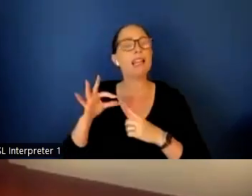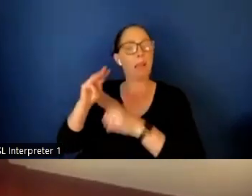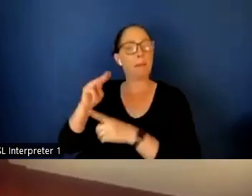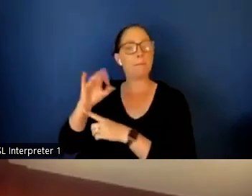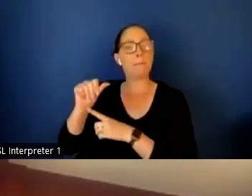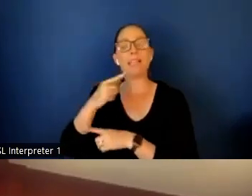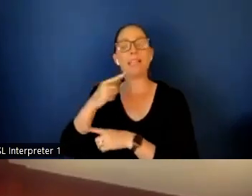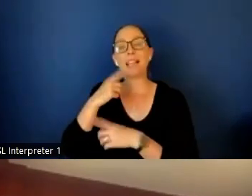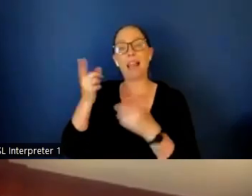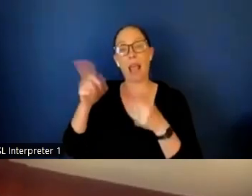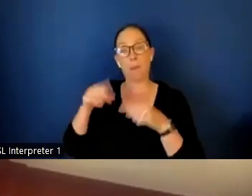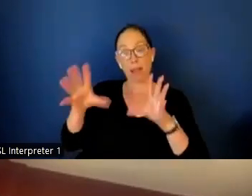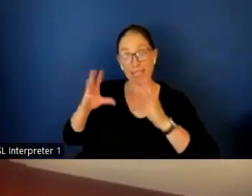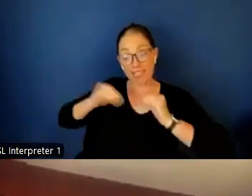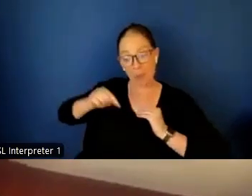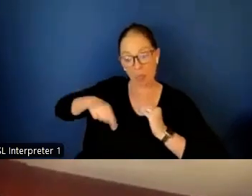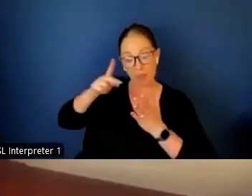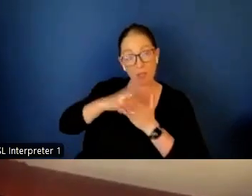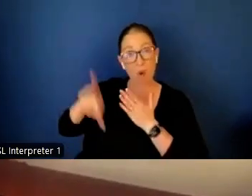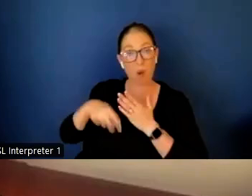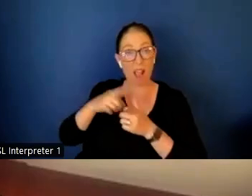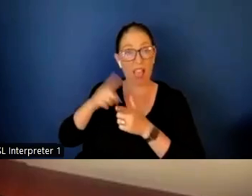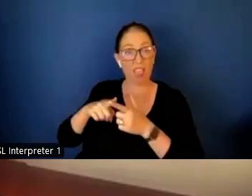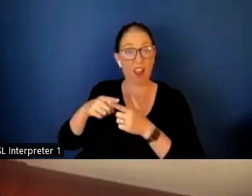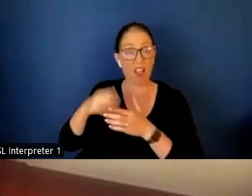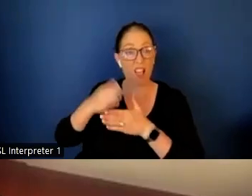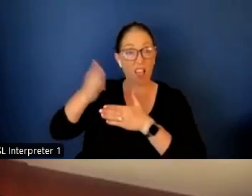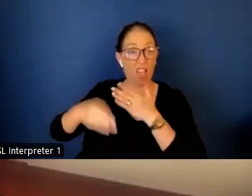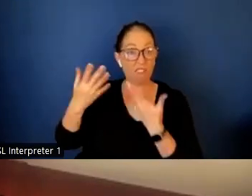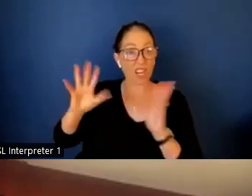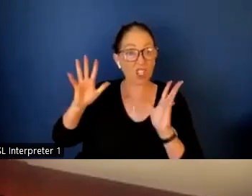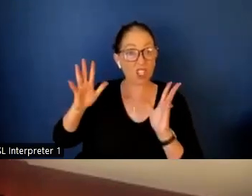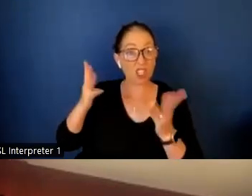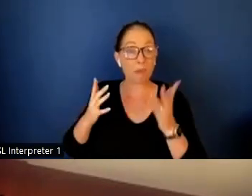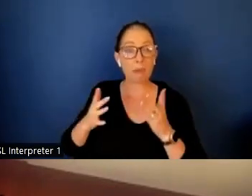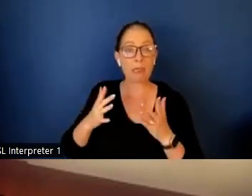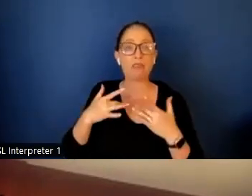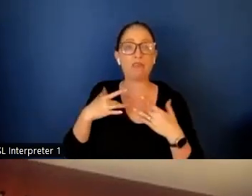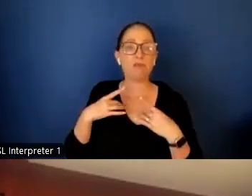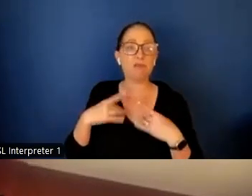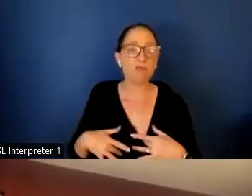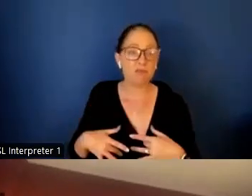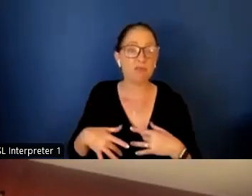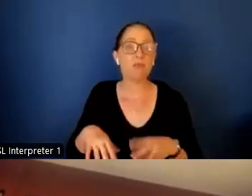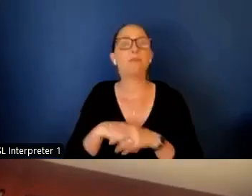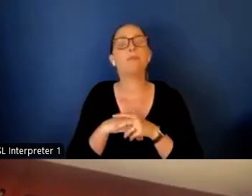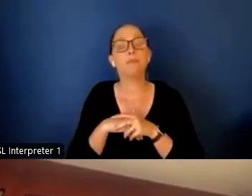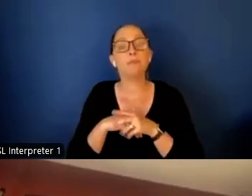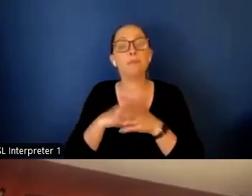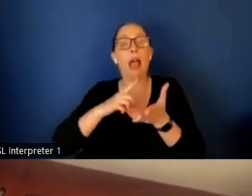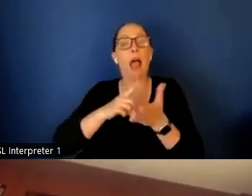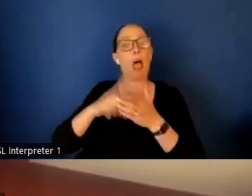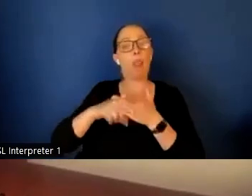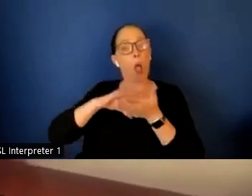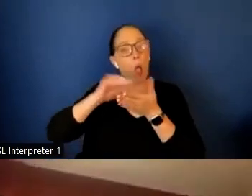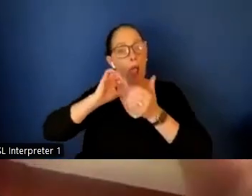into a program like this and it ends, some may have like the blues, you know, like post-show blues, and also learning about investing. They'd love